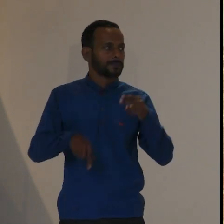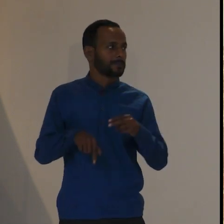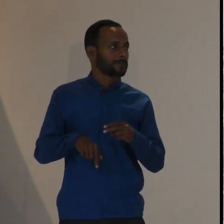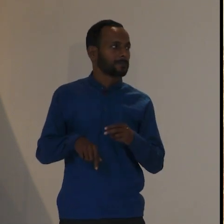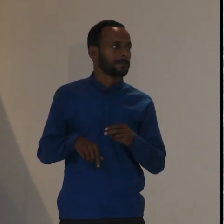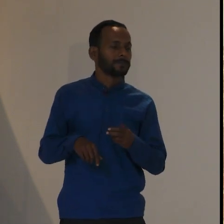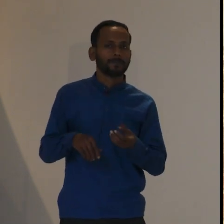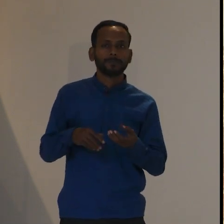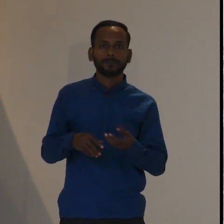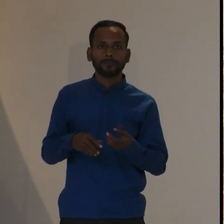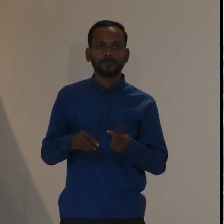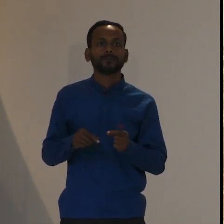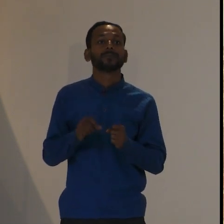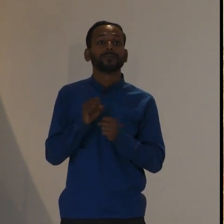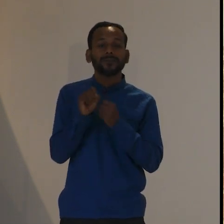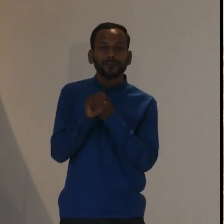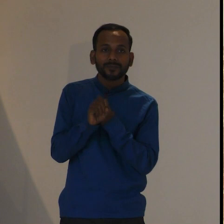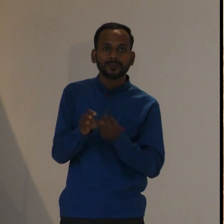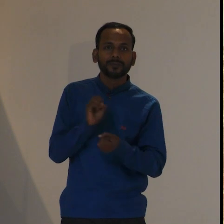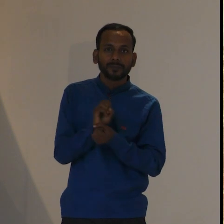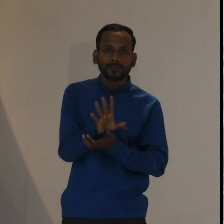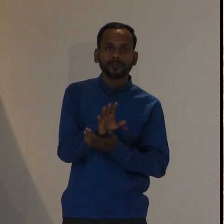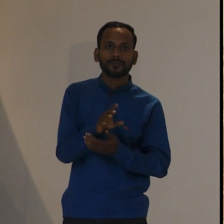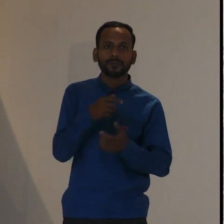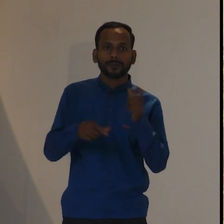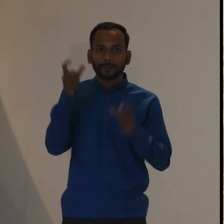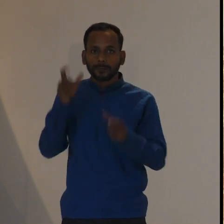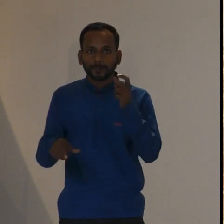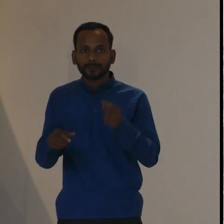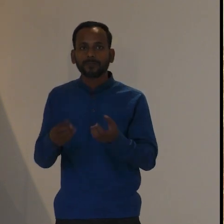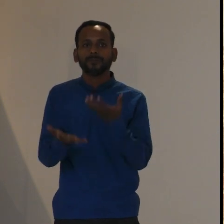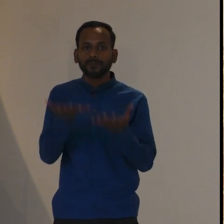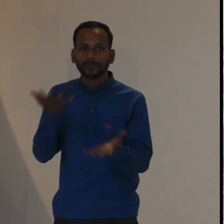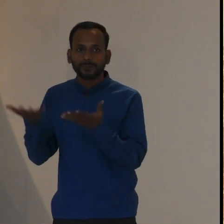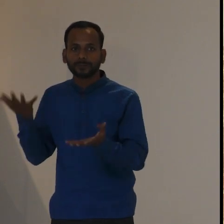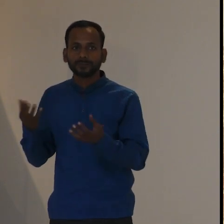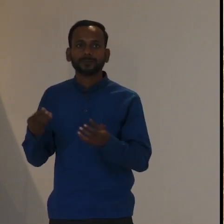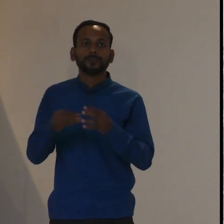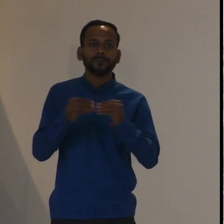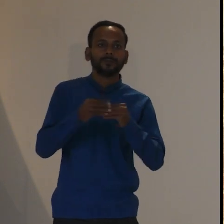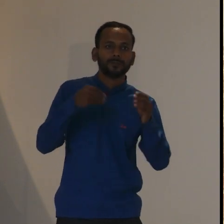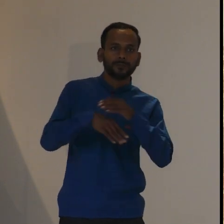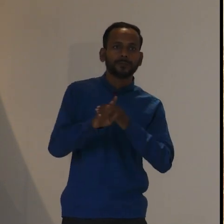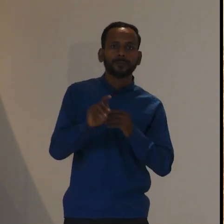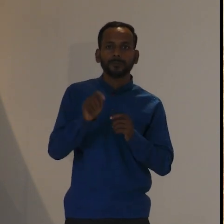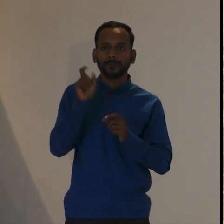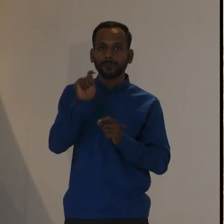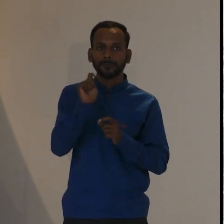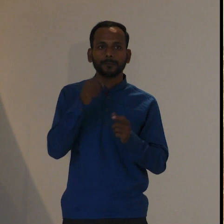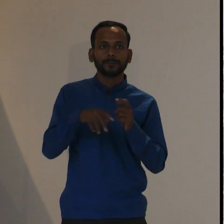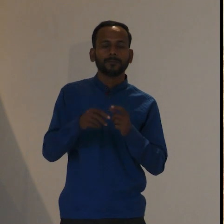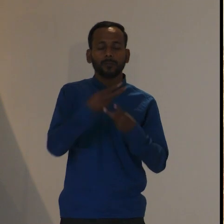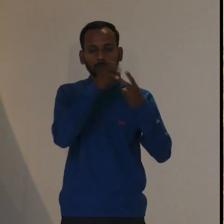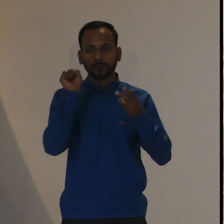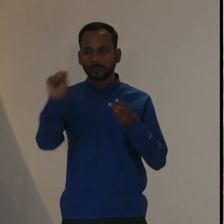found a gap in the published material that we don't know anything about the first lady medical officer of Bangalore. Who is she? What is her